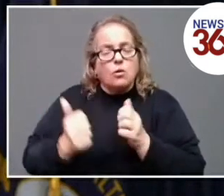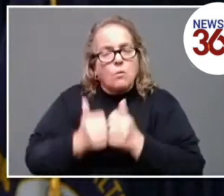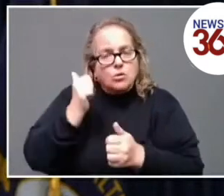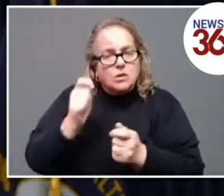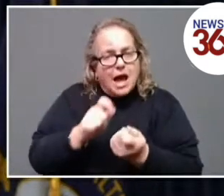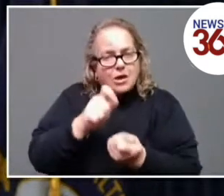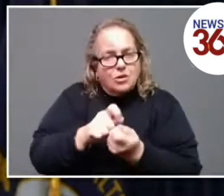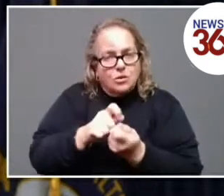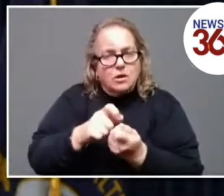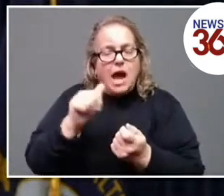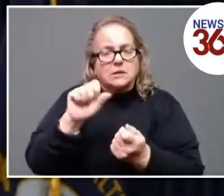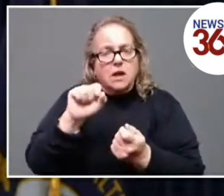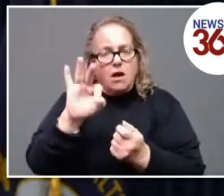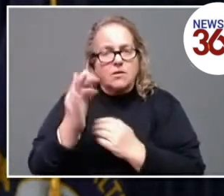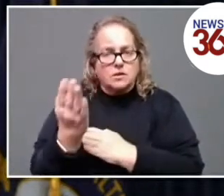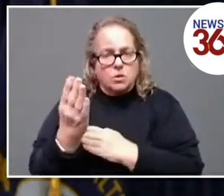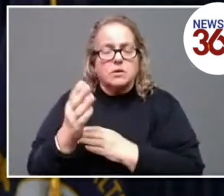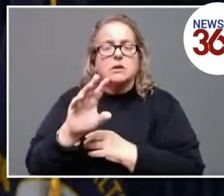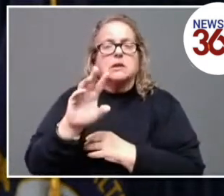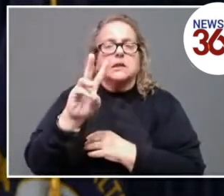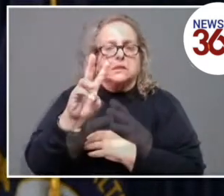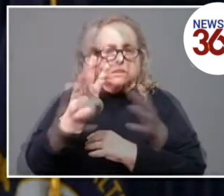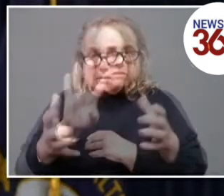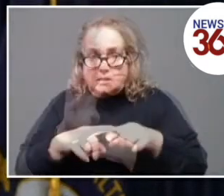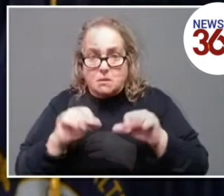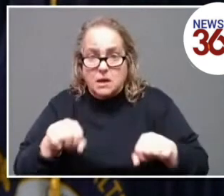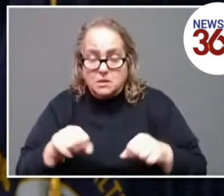morning, are 64 Kentuckians.